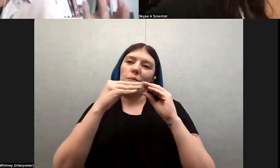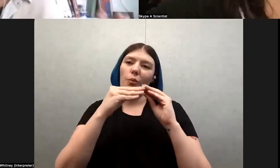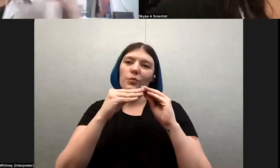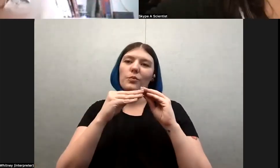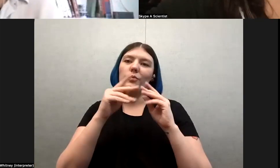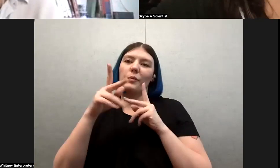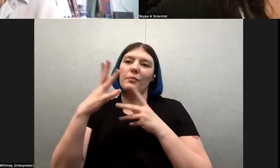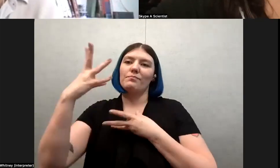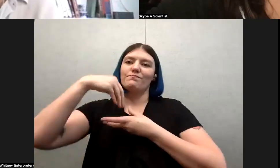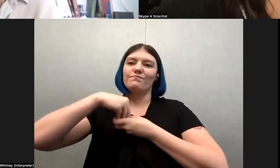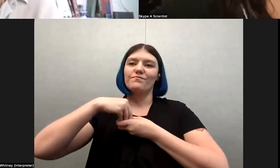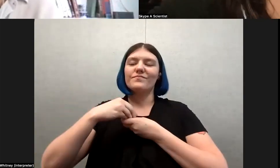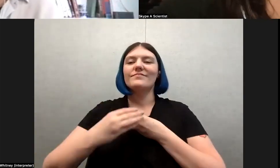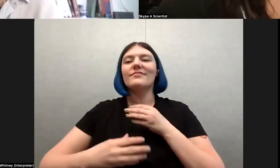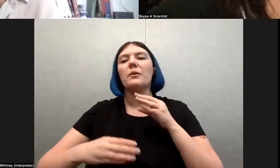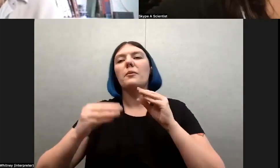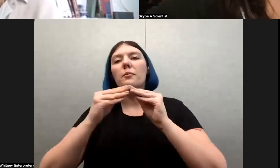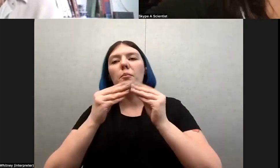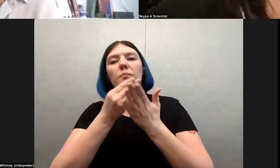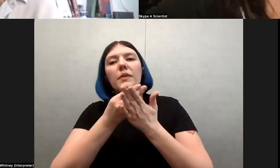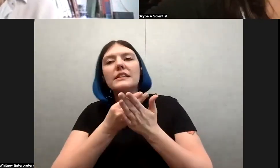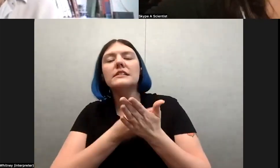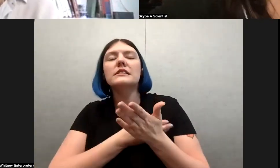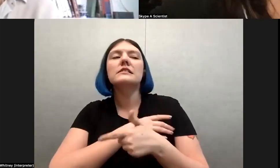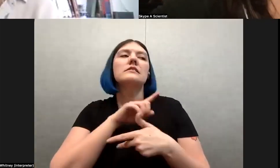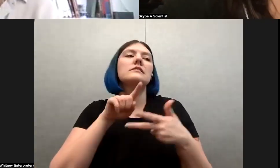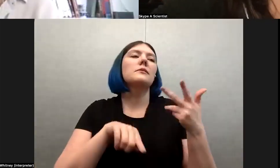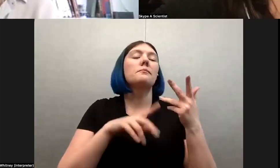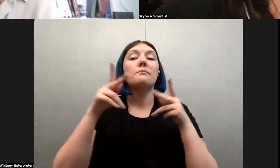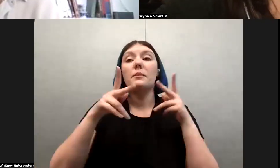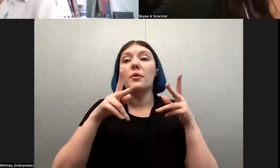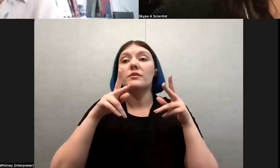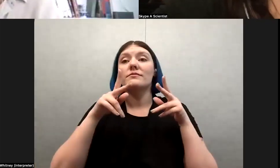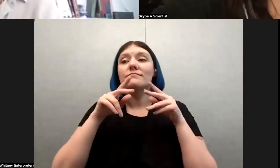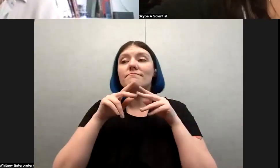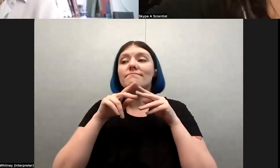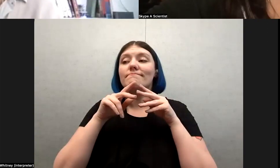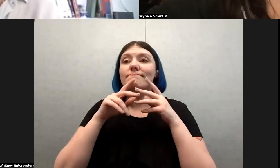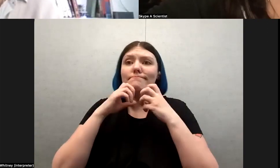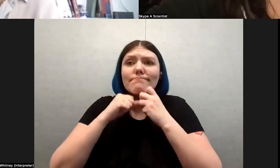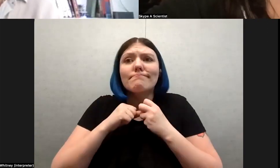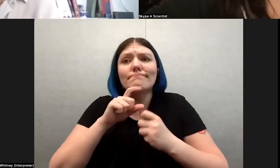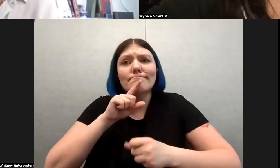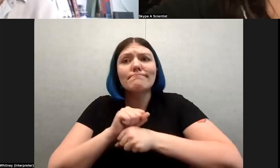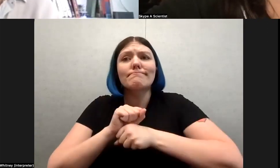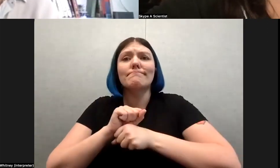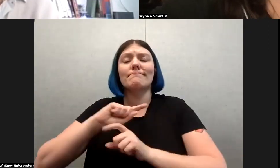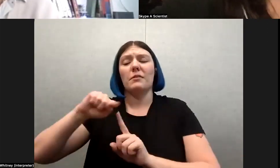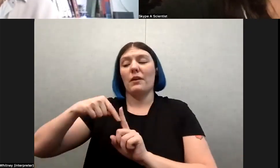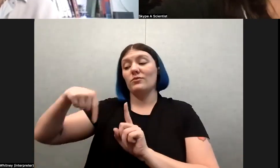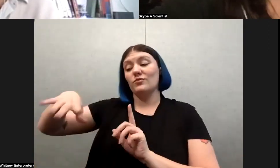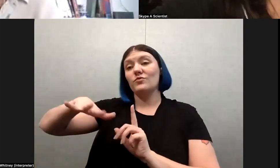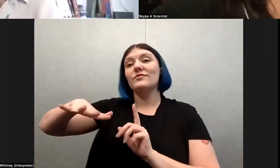need more funding, and we need folks to kind of get out there and really care about the Everglades and to